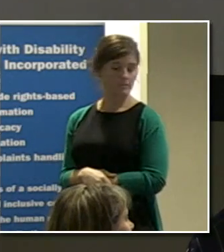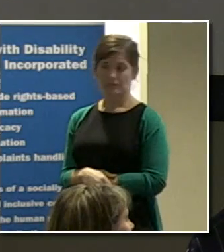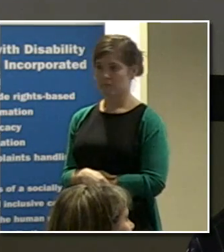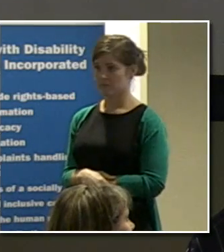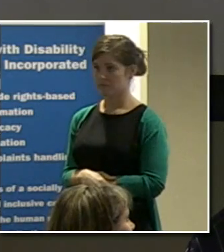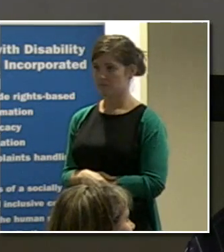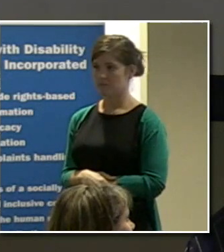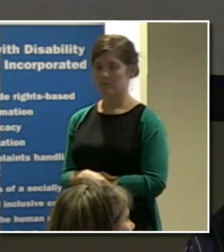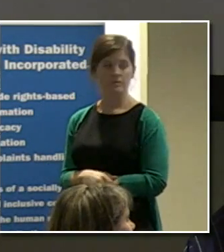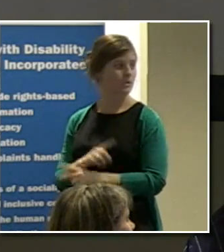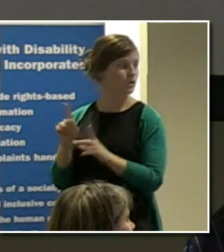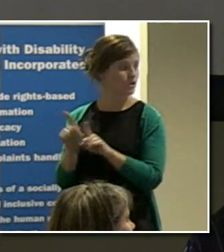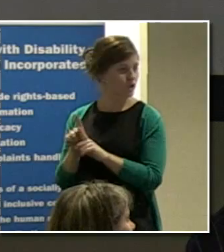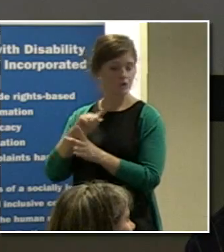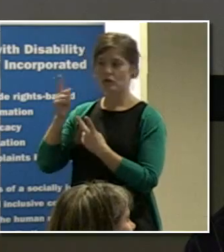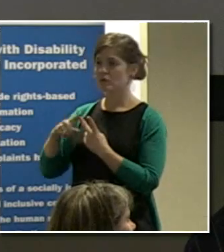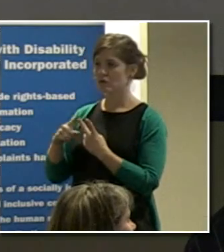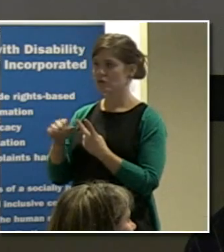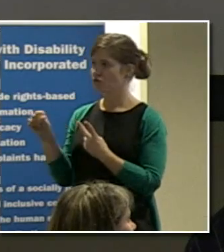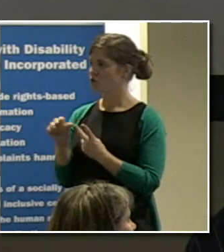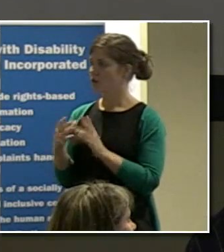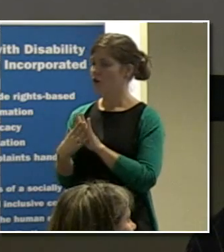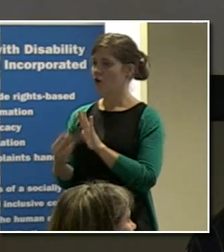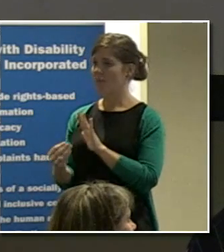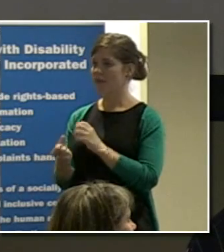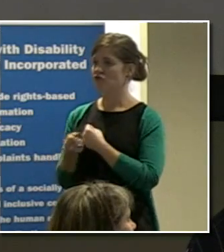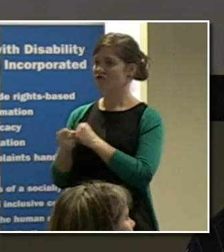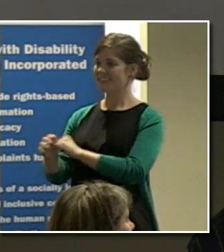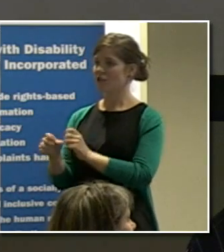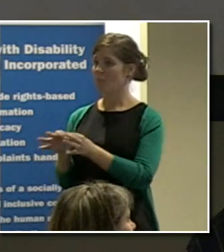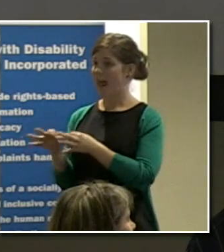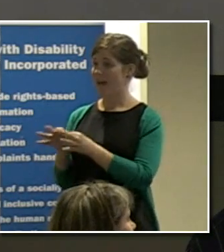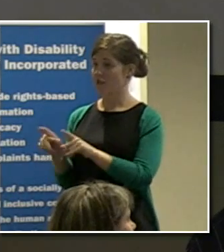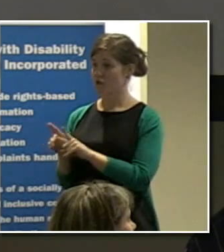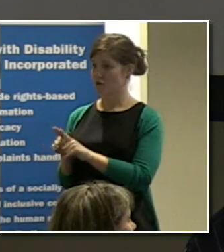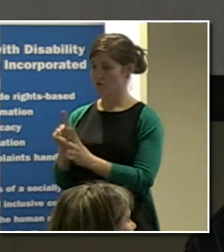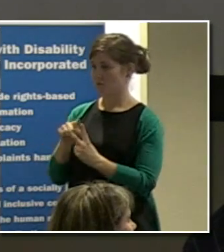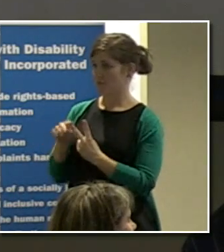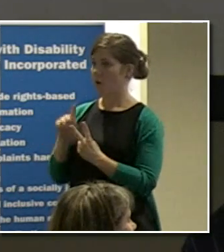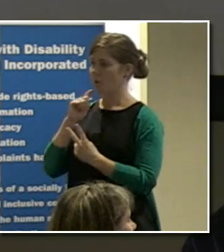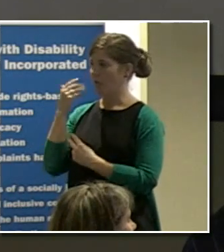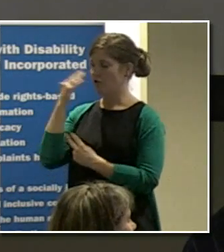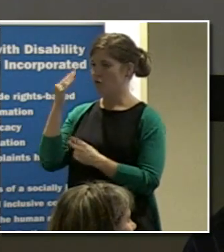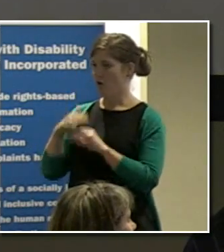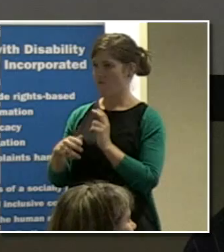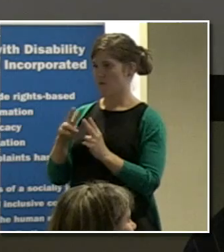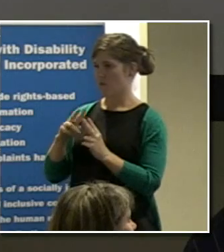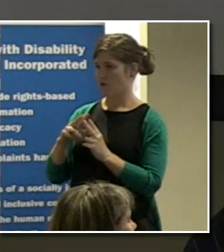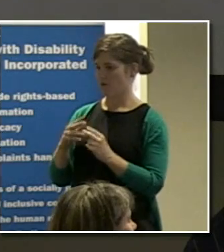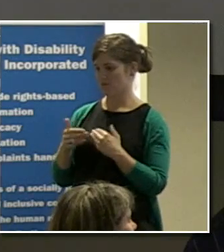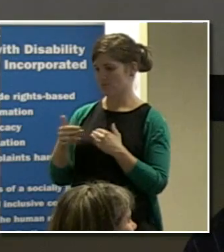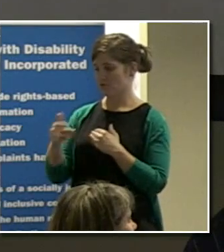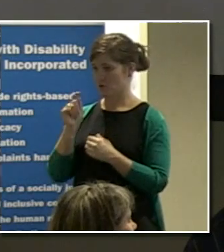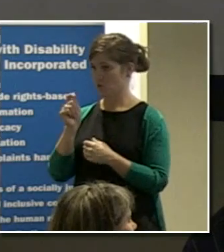meeting, and I think you would have also got a copy of the strategic plan as well, which we'll be talking about a bit more